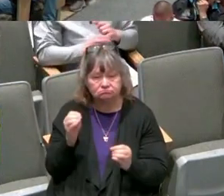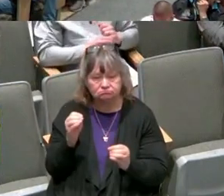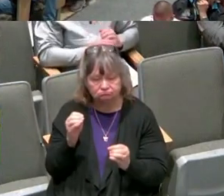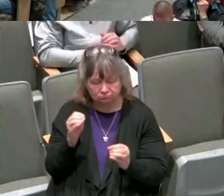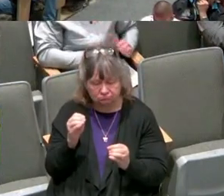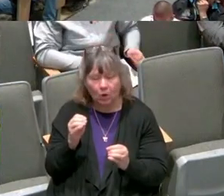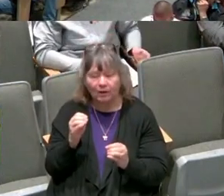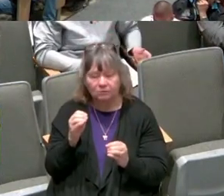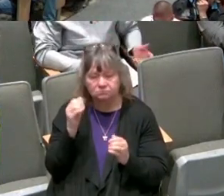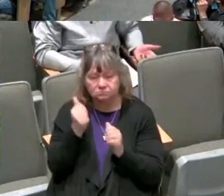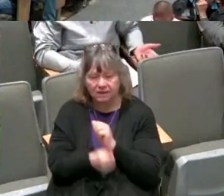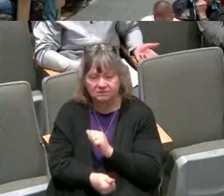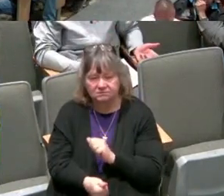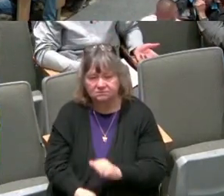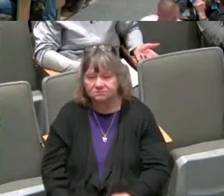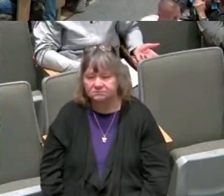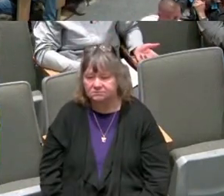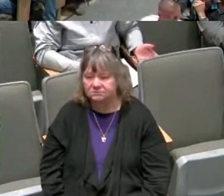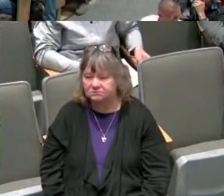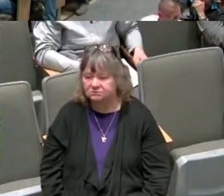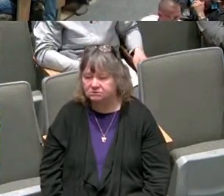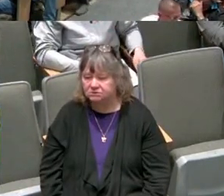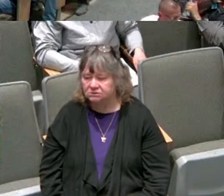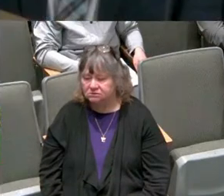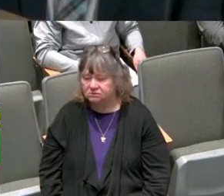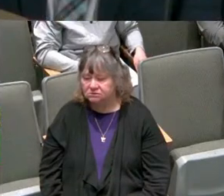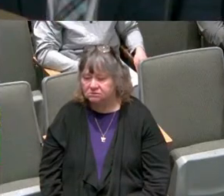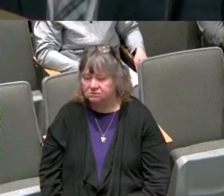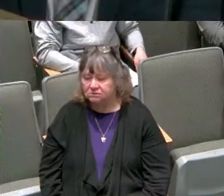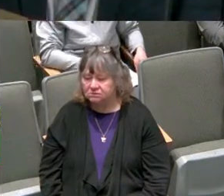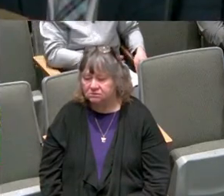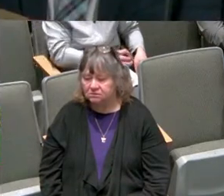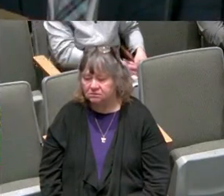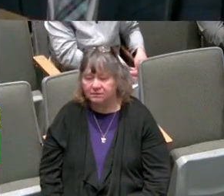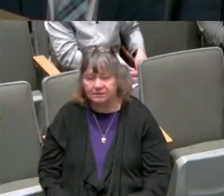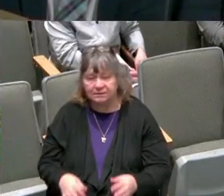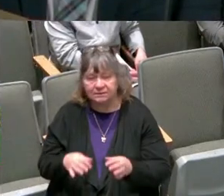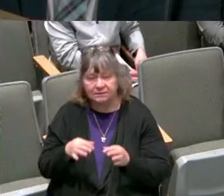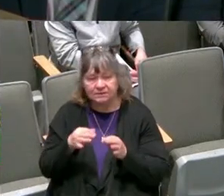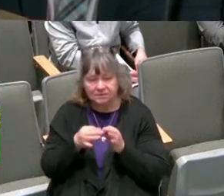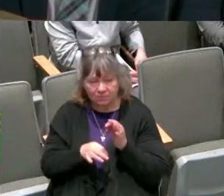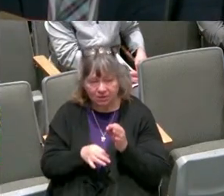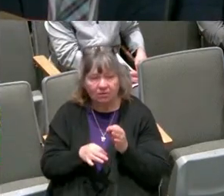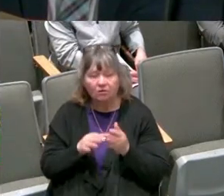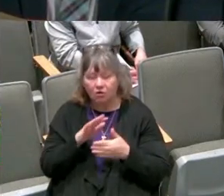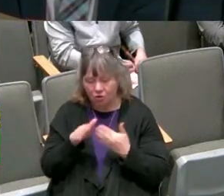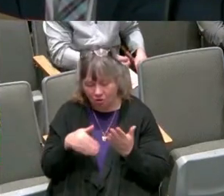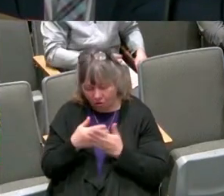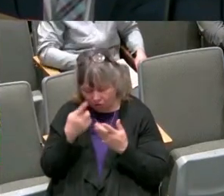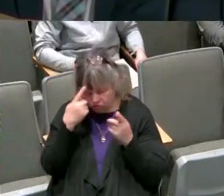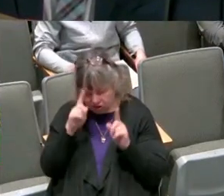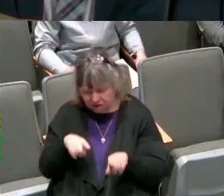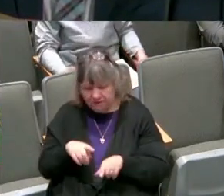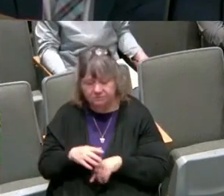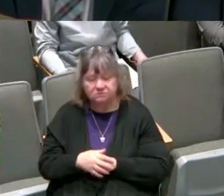okay we have the simple majority it was unanimous